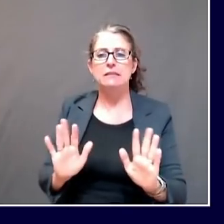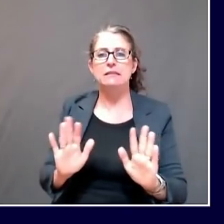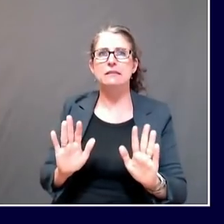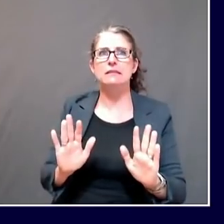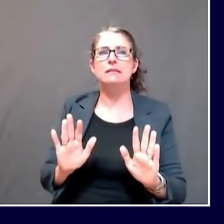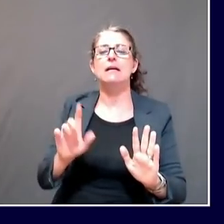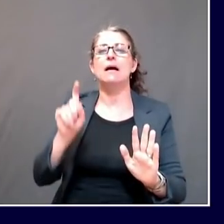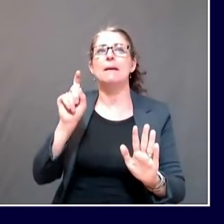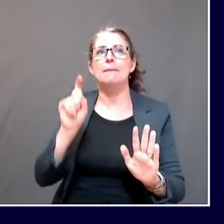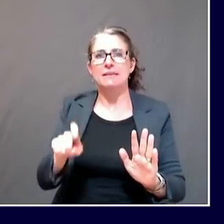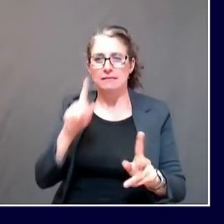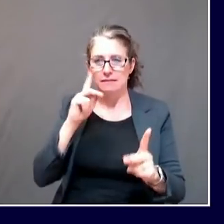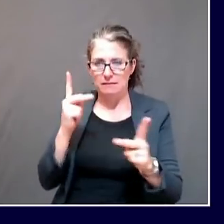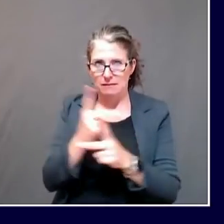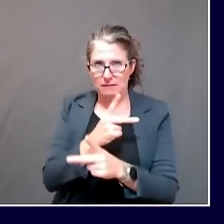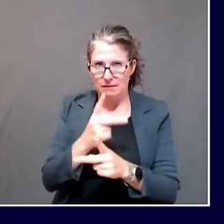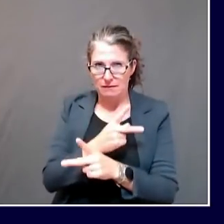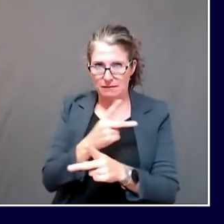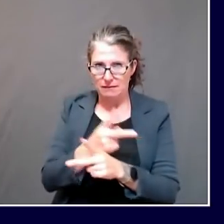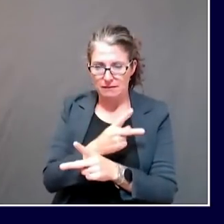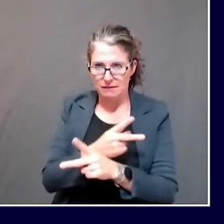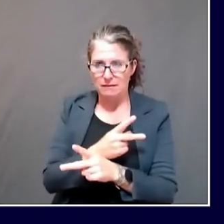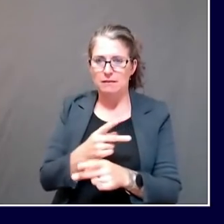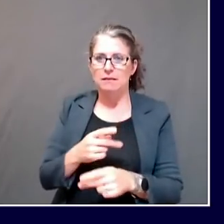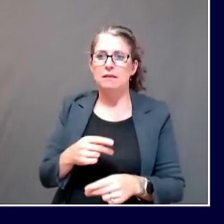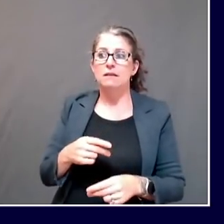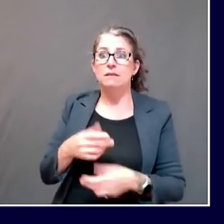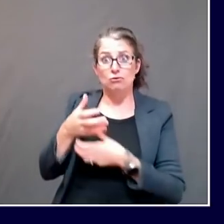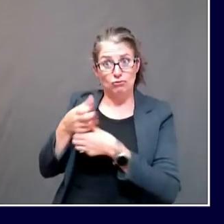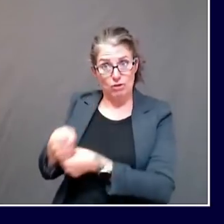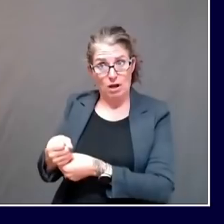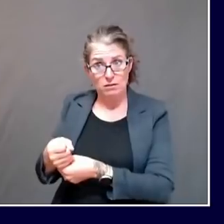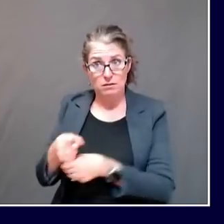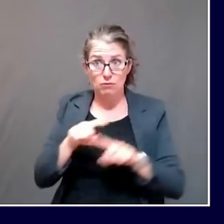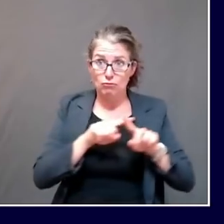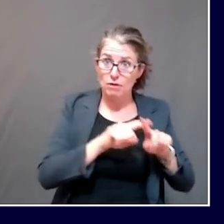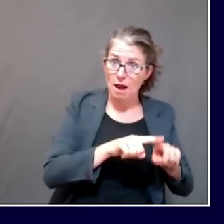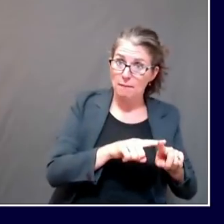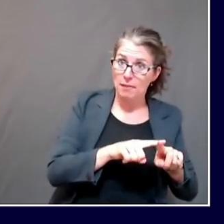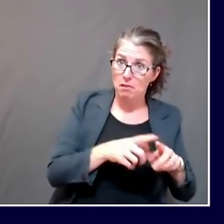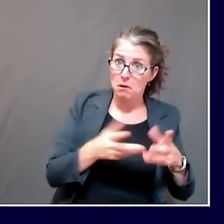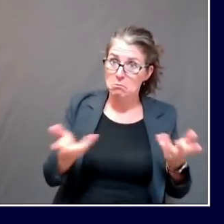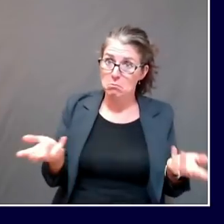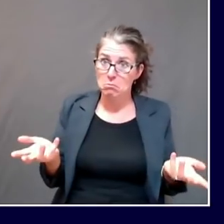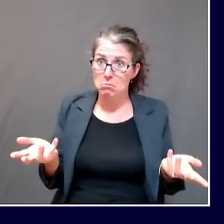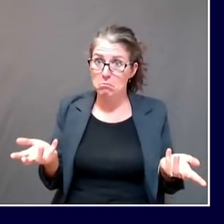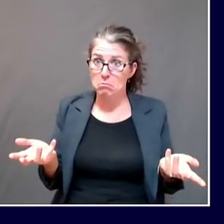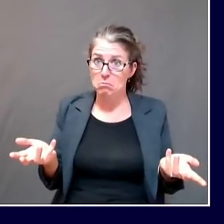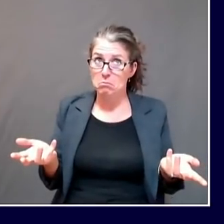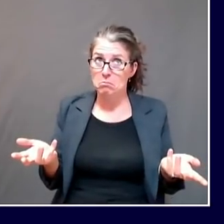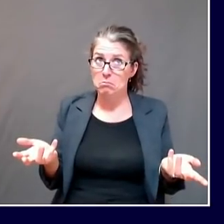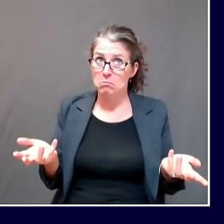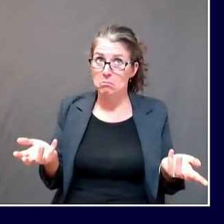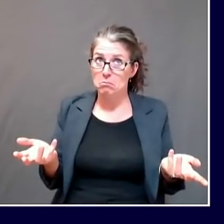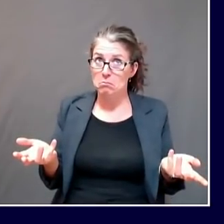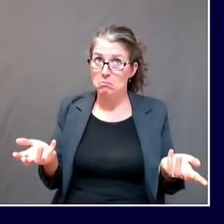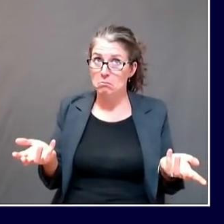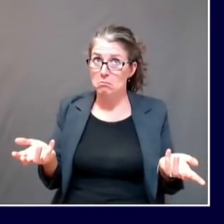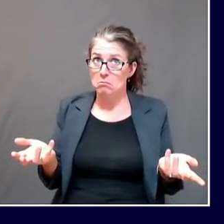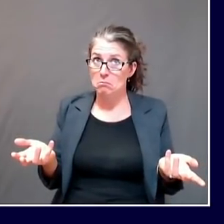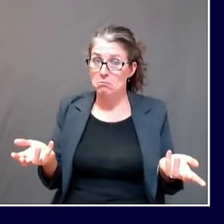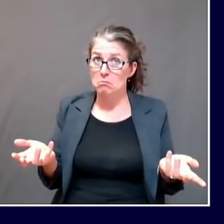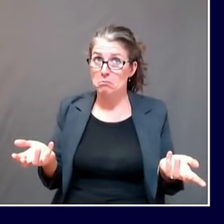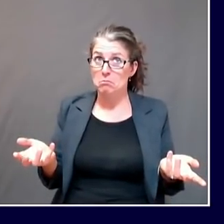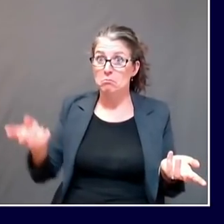do who has questions or concerns about vaccine development, let alone any vaccine that is